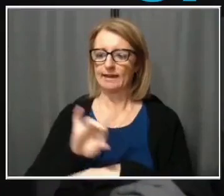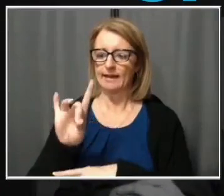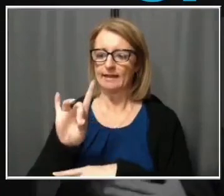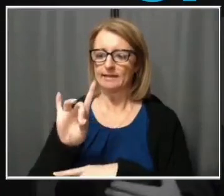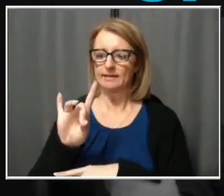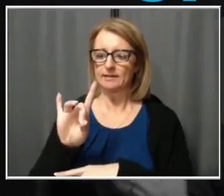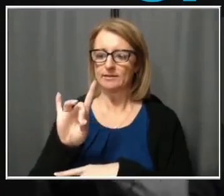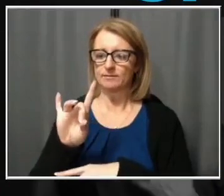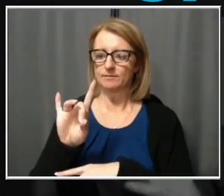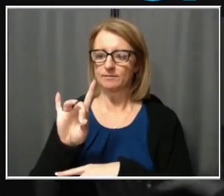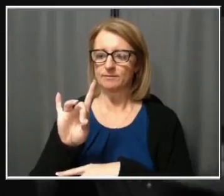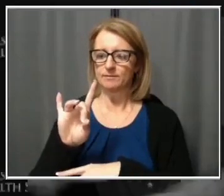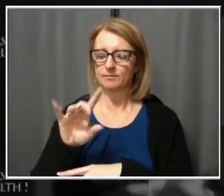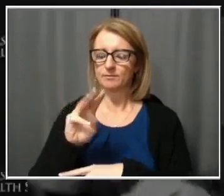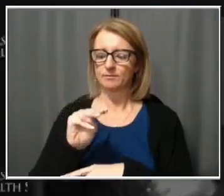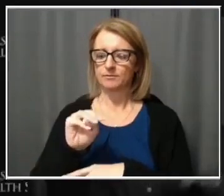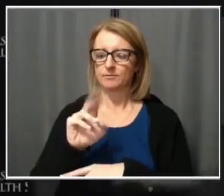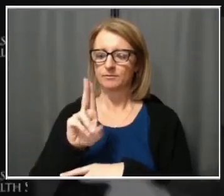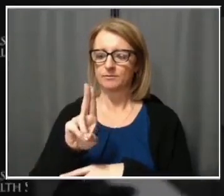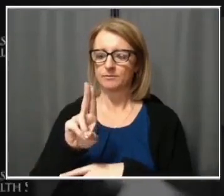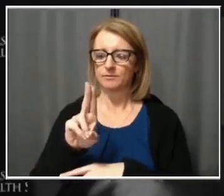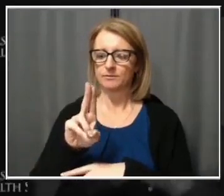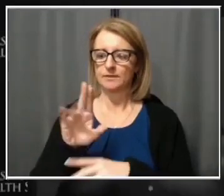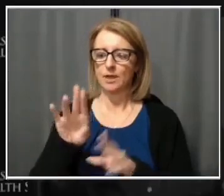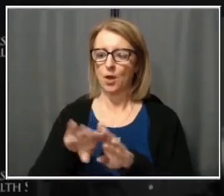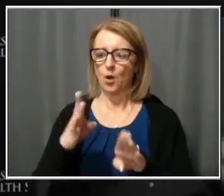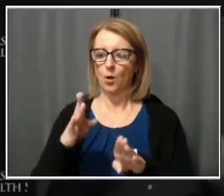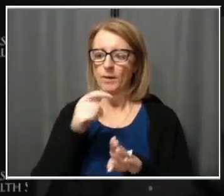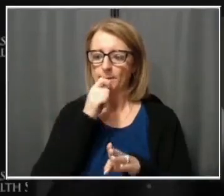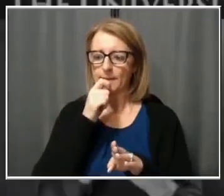Subscribe to our Morning Medical Update and Open Mics with